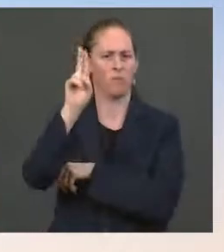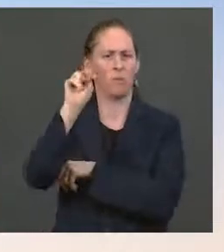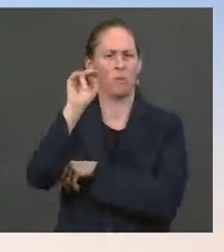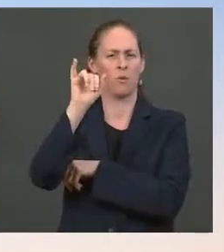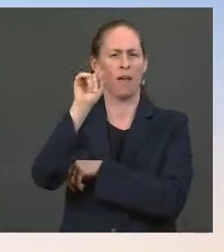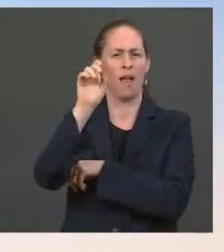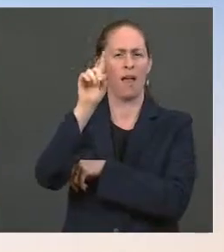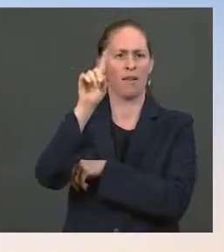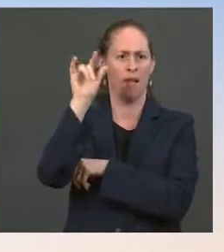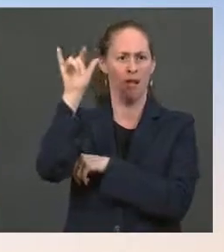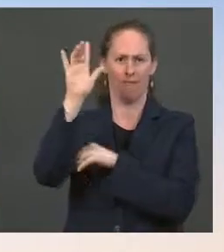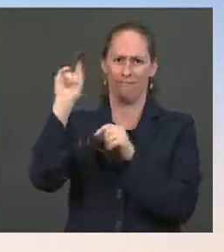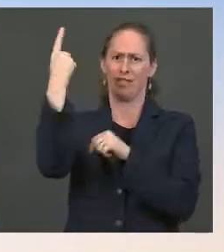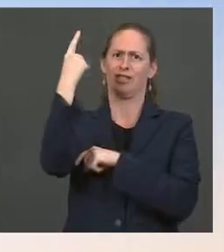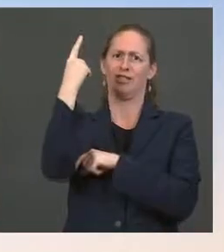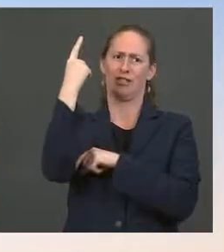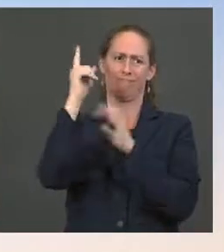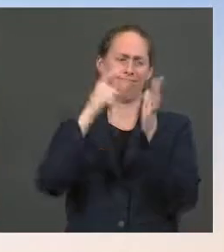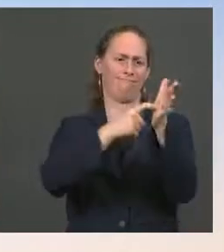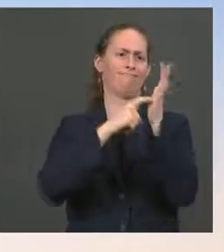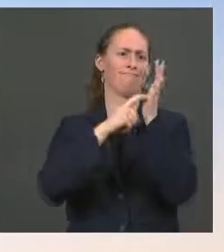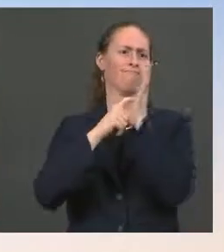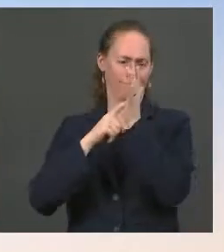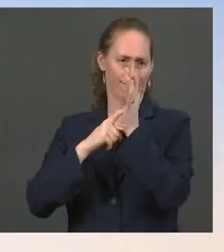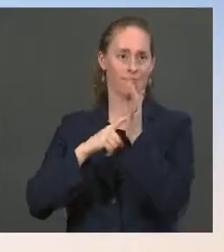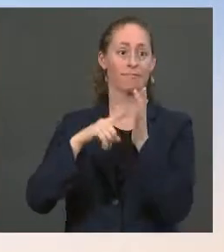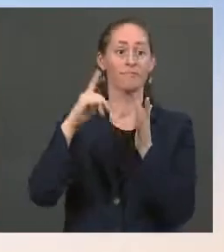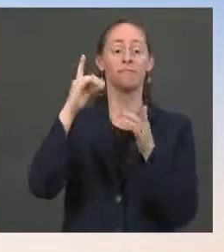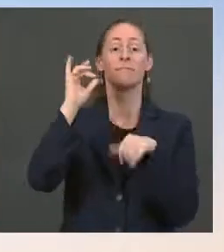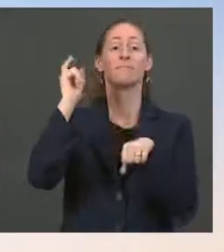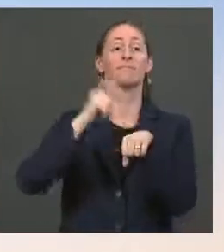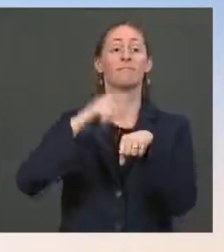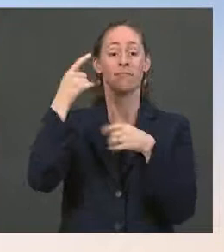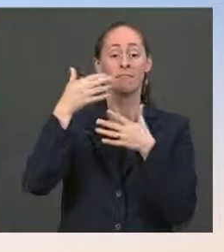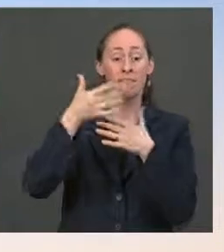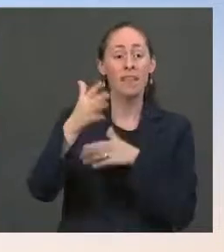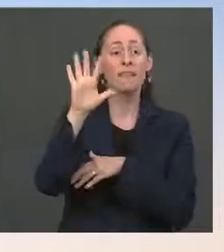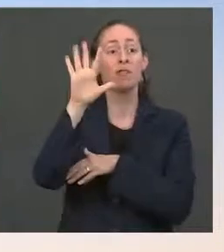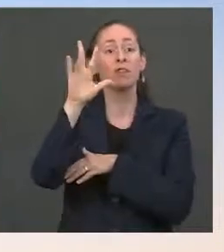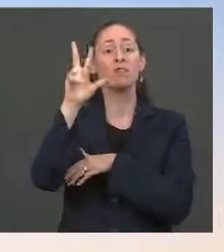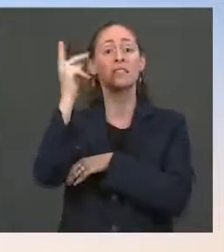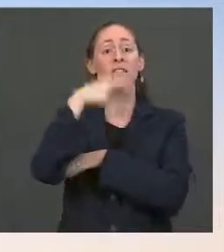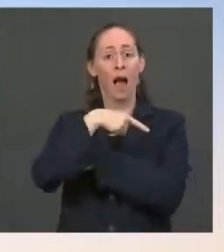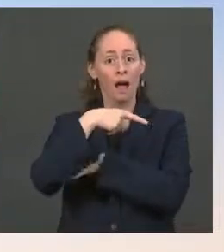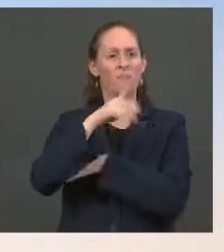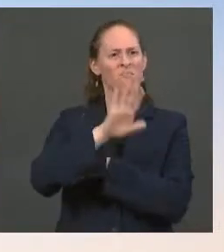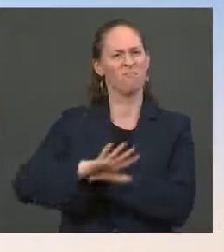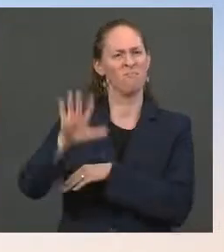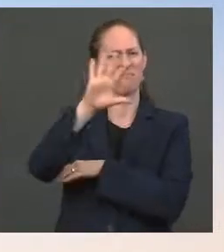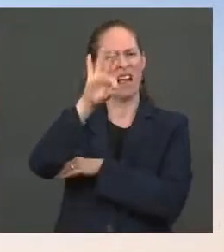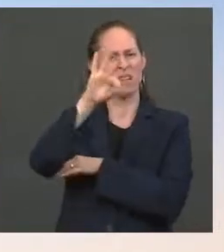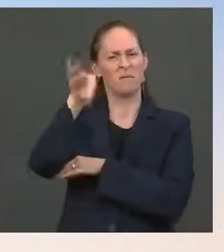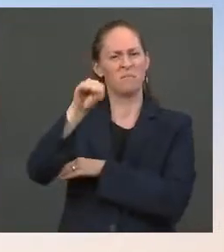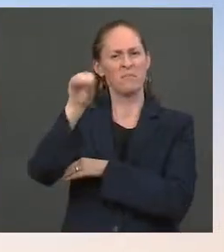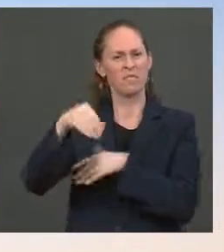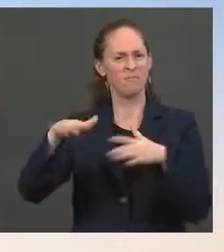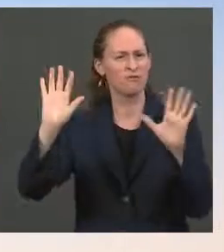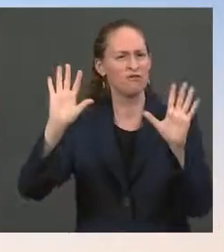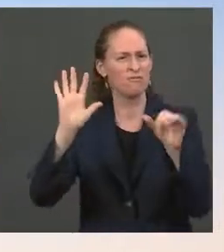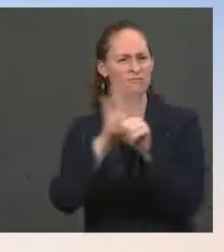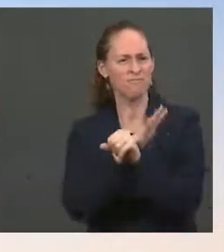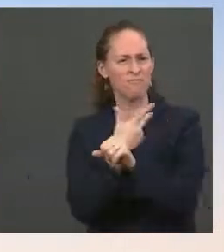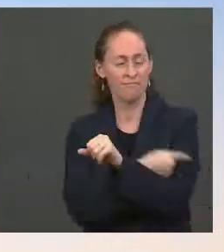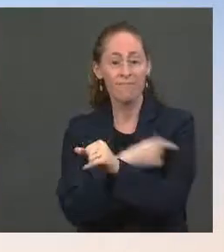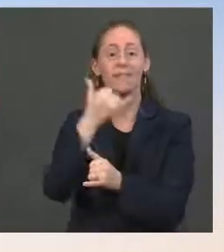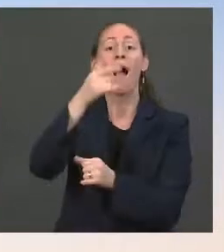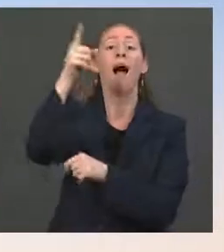53 days were able to get to over 99% of its staff vaccinated. Over the weekend, we saw JetBlue, Alaska, and